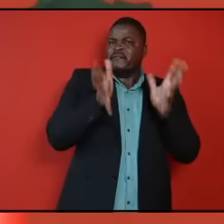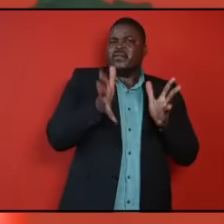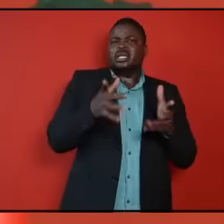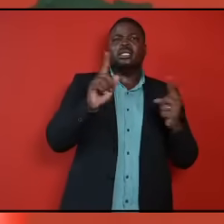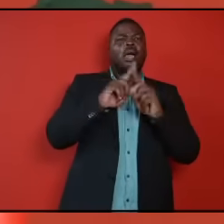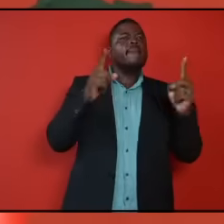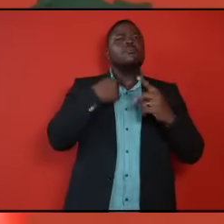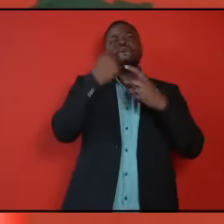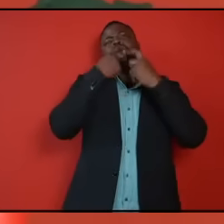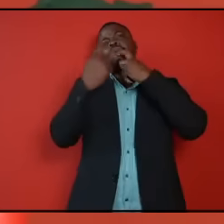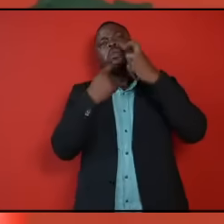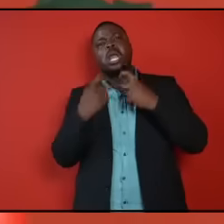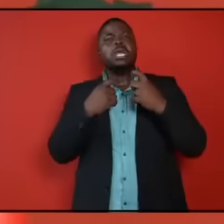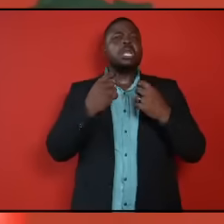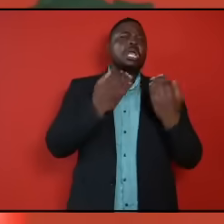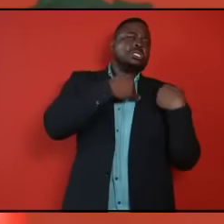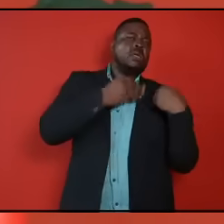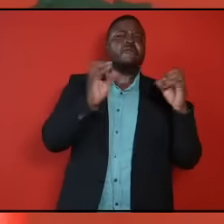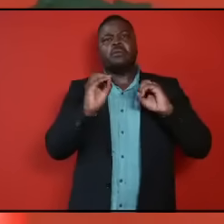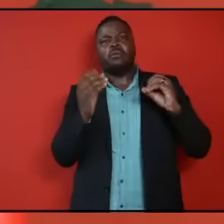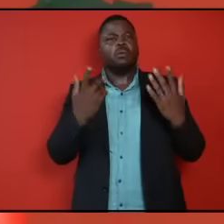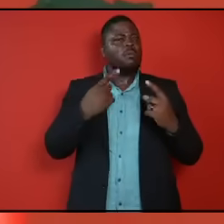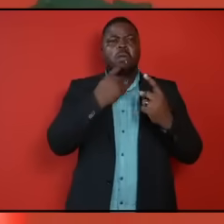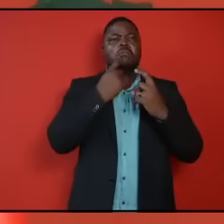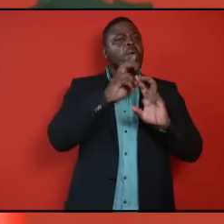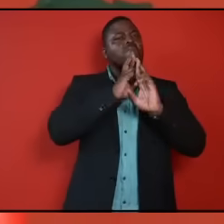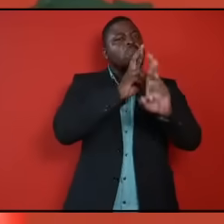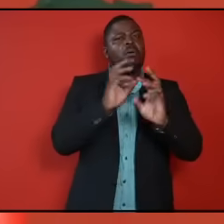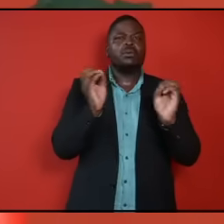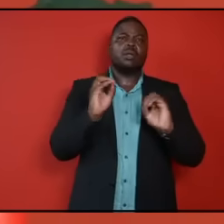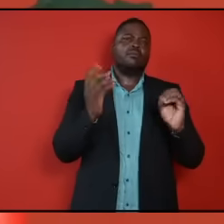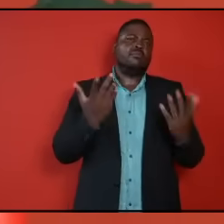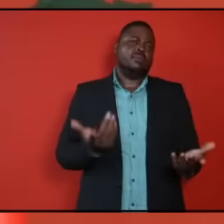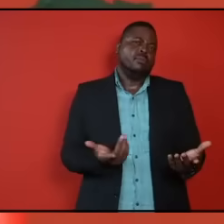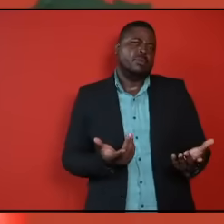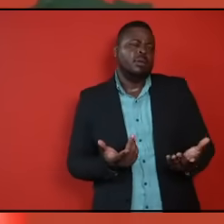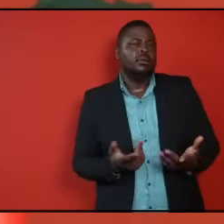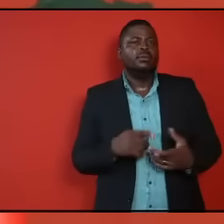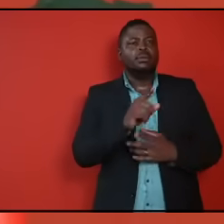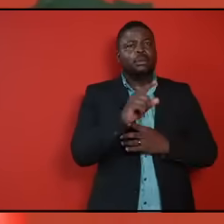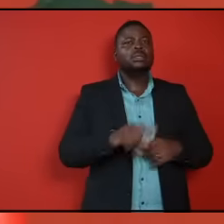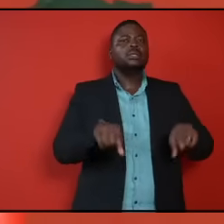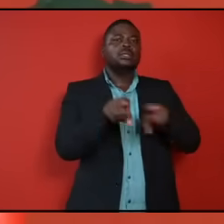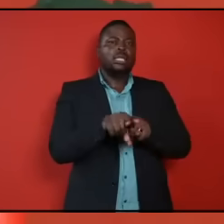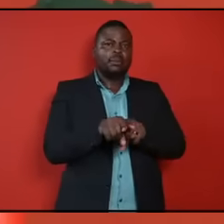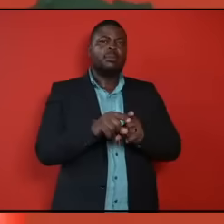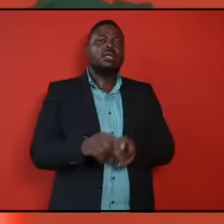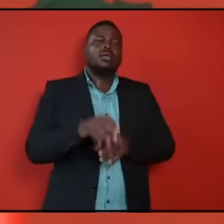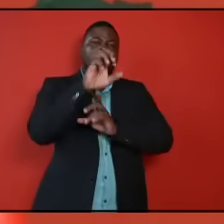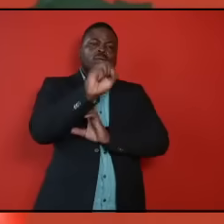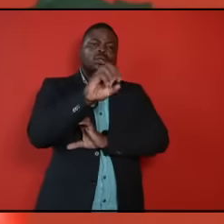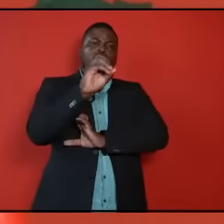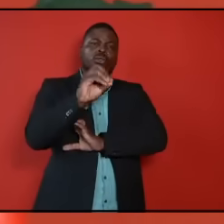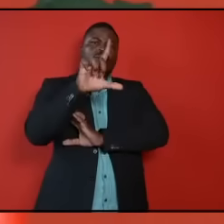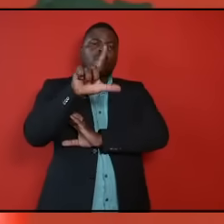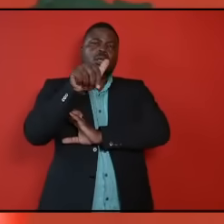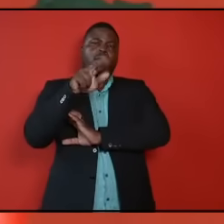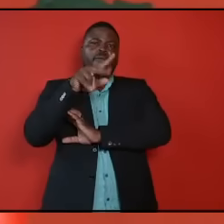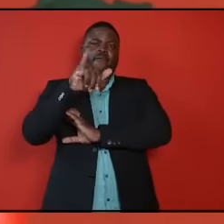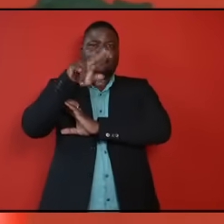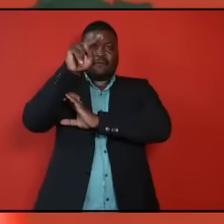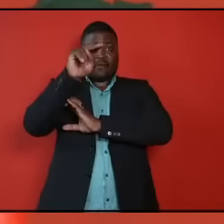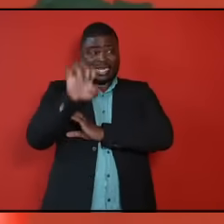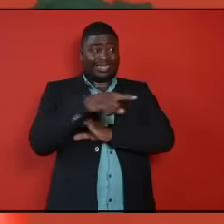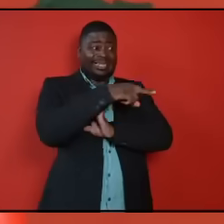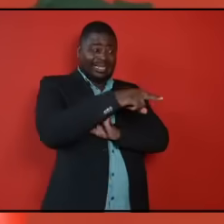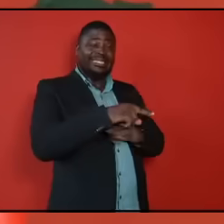send threatening messages to previous witnesses and those testifying in Parliament, and through his own revelation